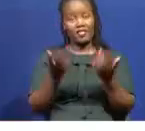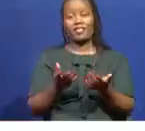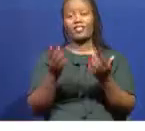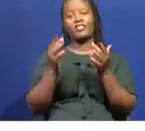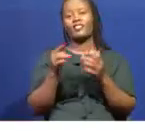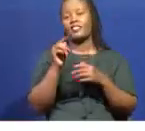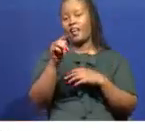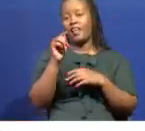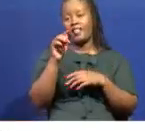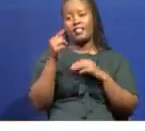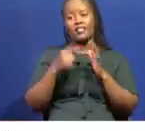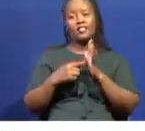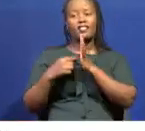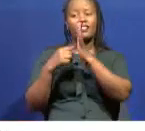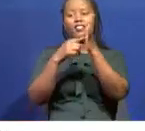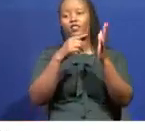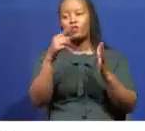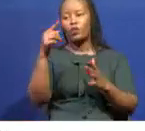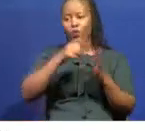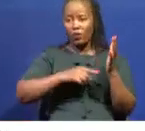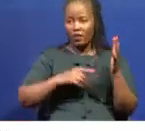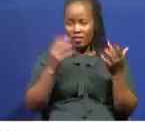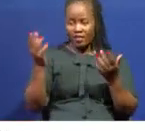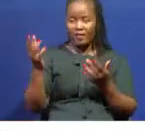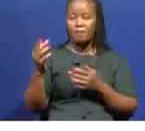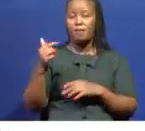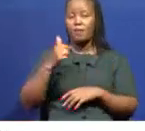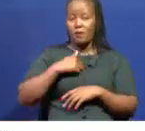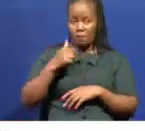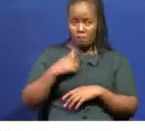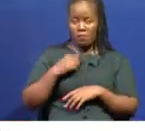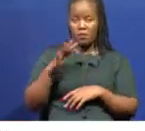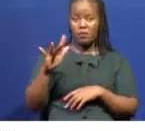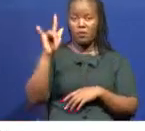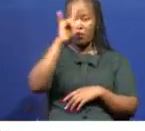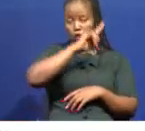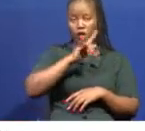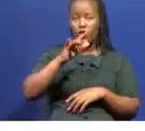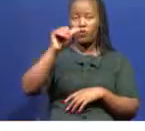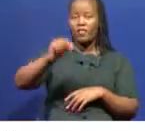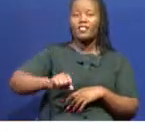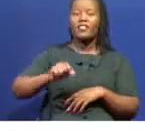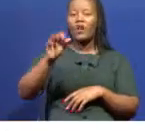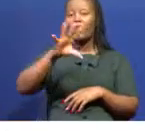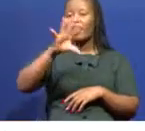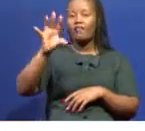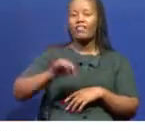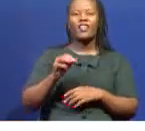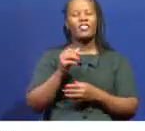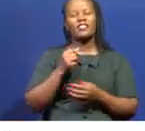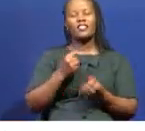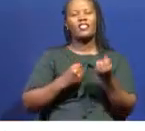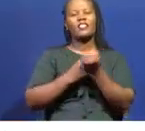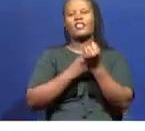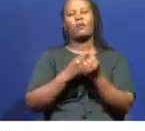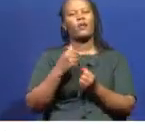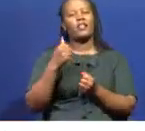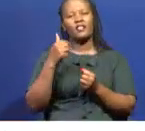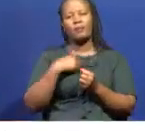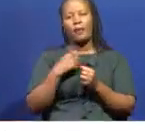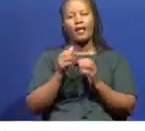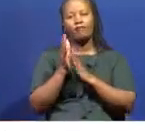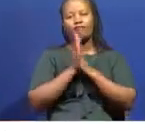shows that me going to South Africa, it really boosted me. It's made me tougher than I was before I went there.